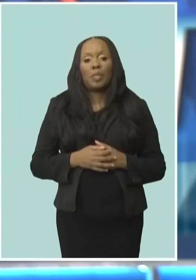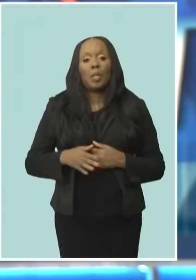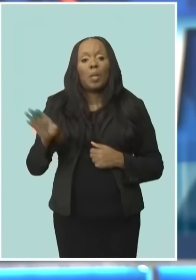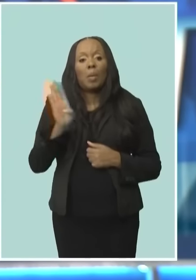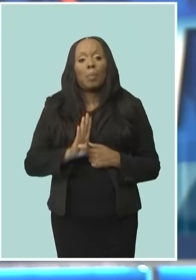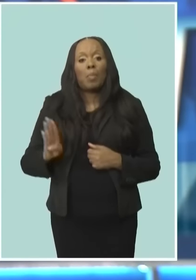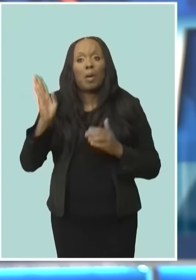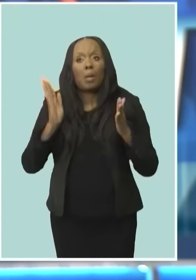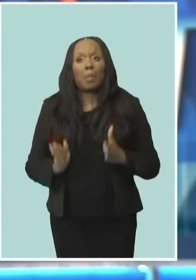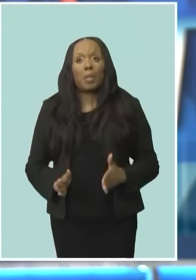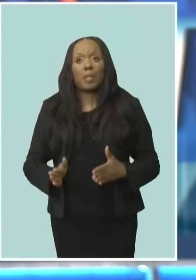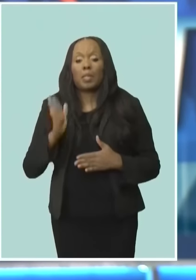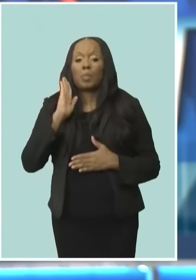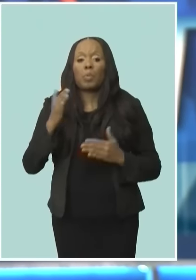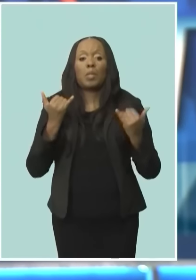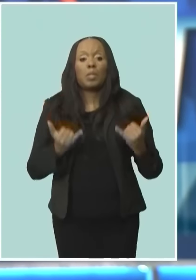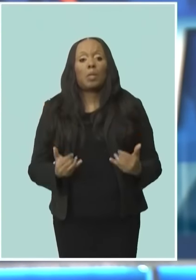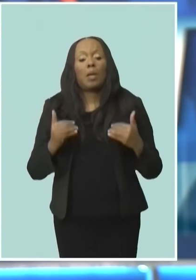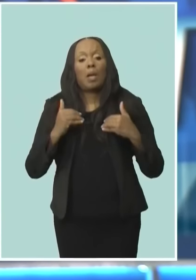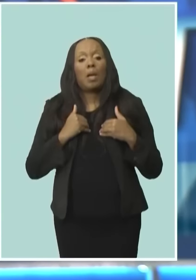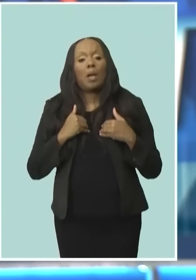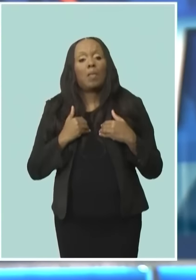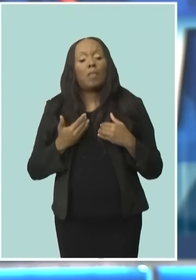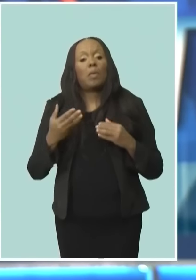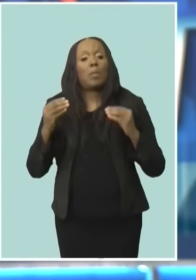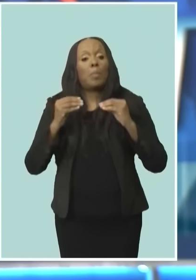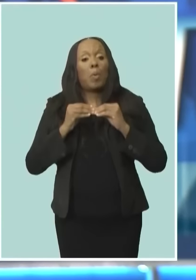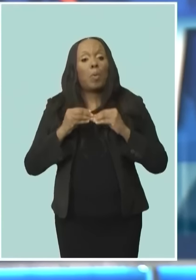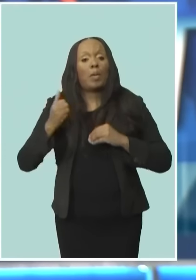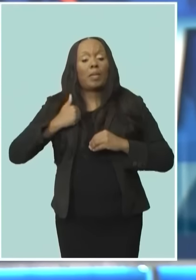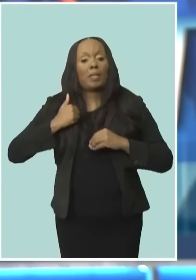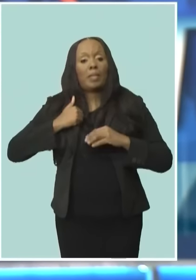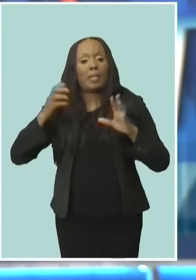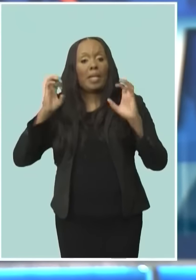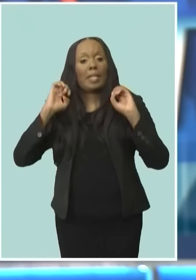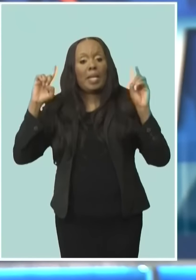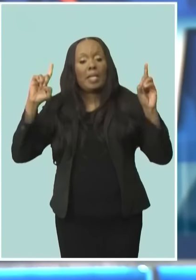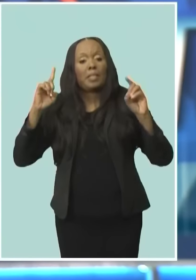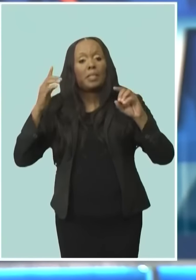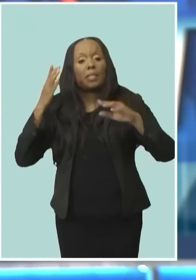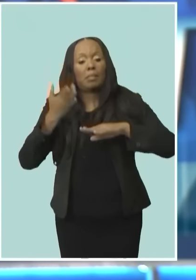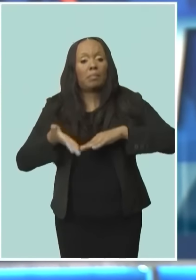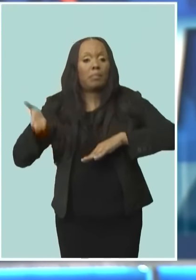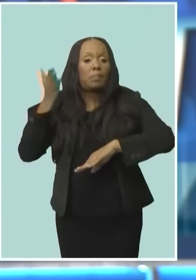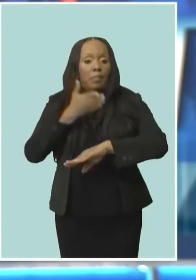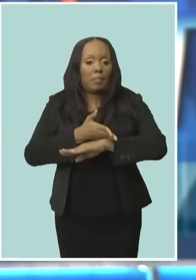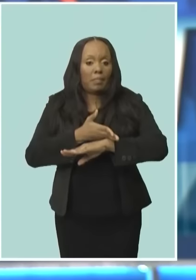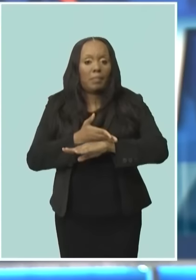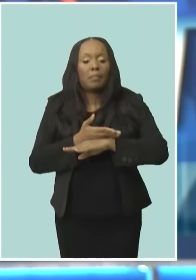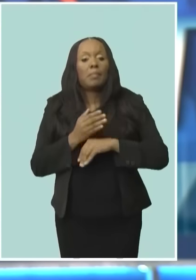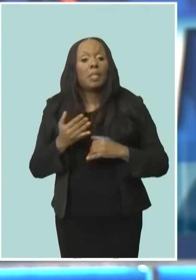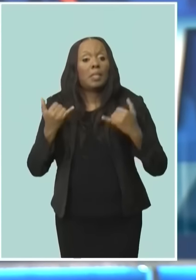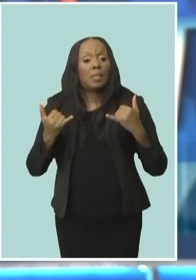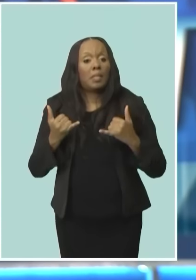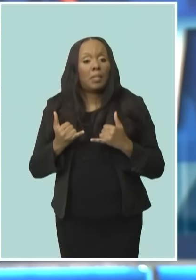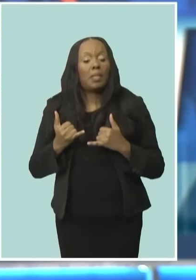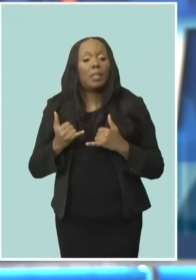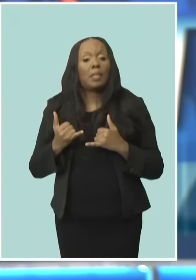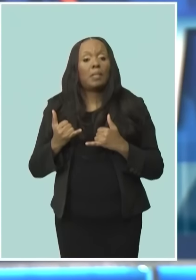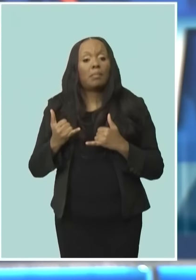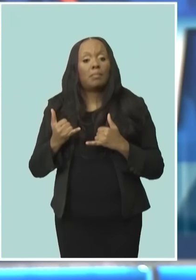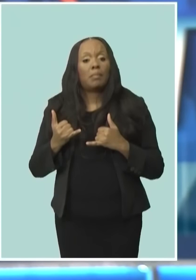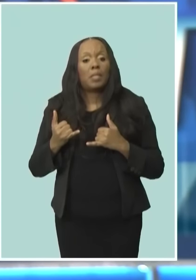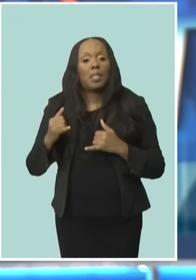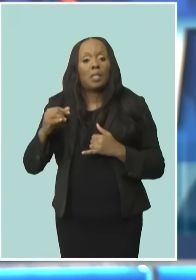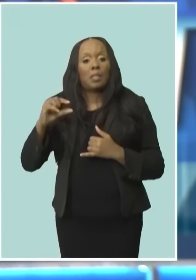Canadian education for Barbadians received an added boost. A memorandum of understanding was signed between the George